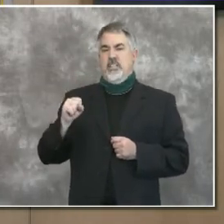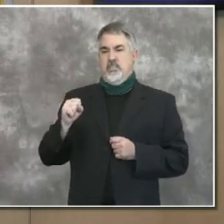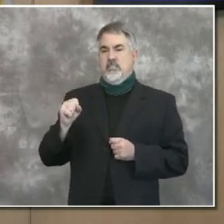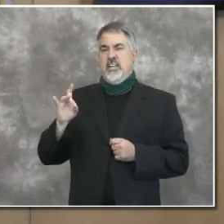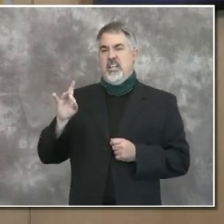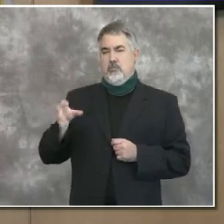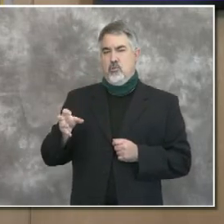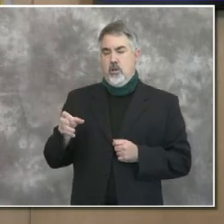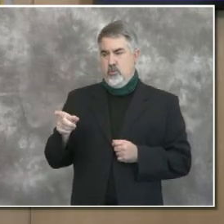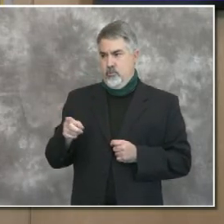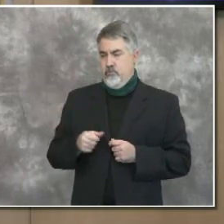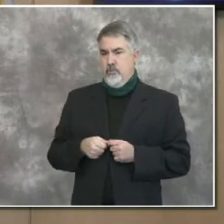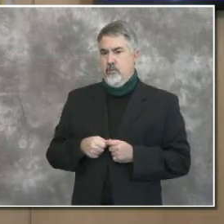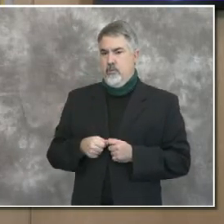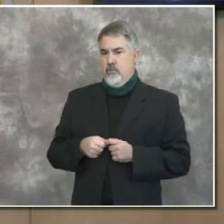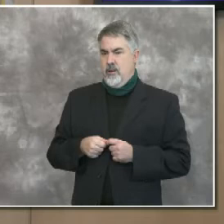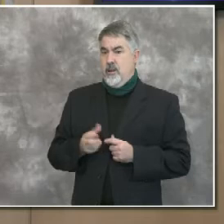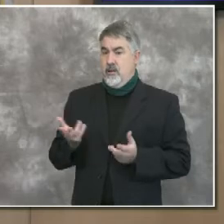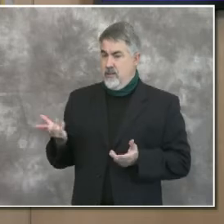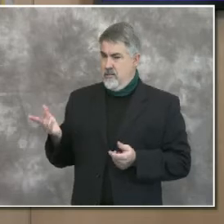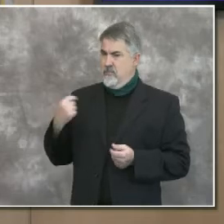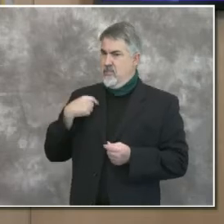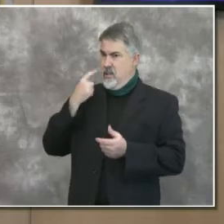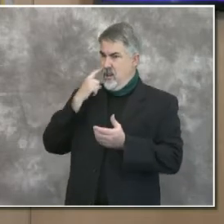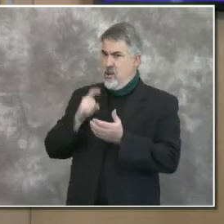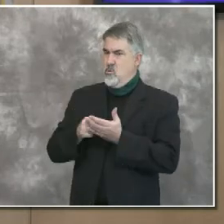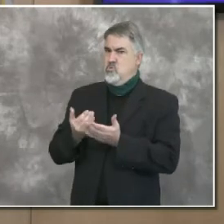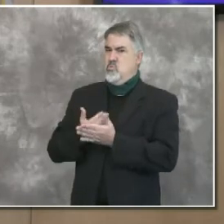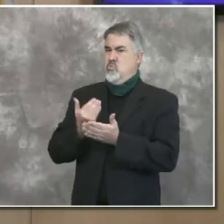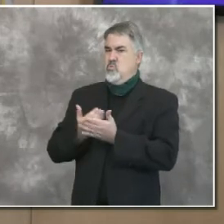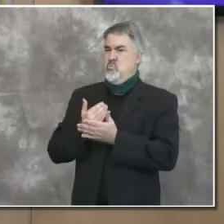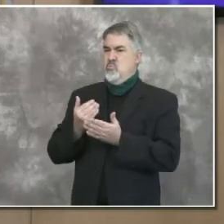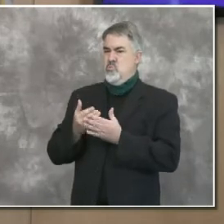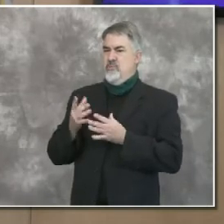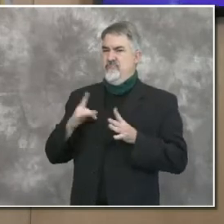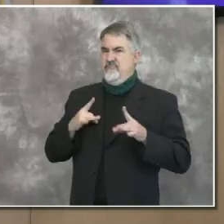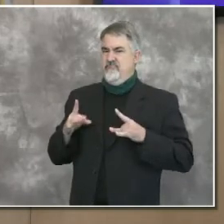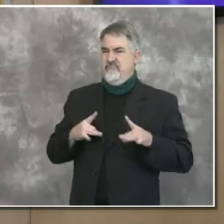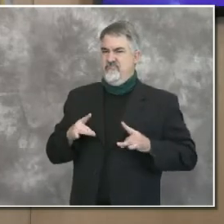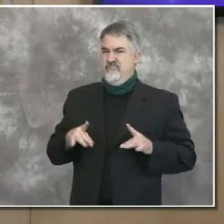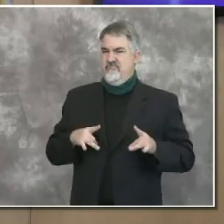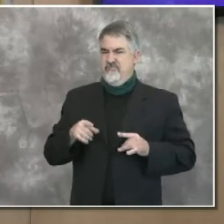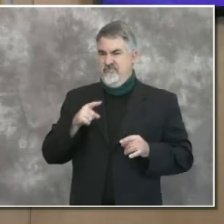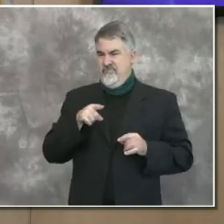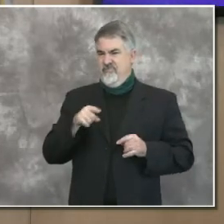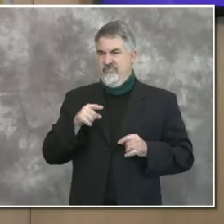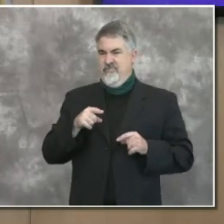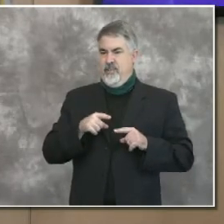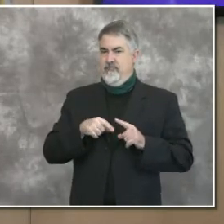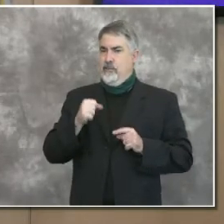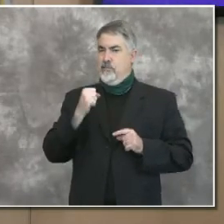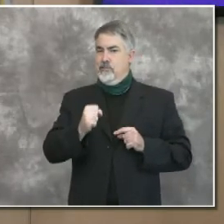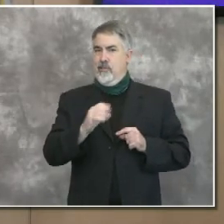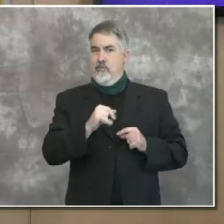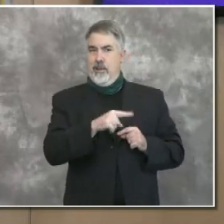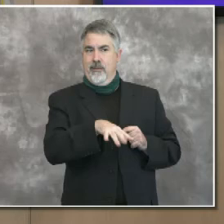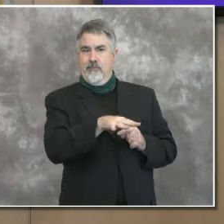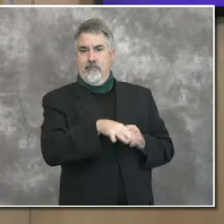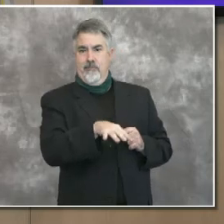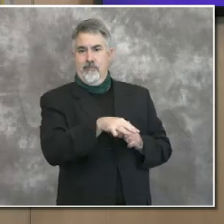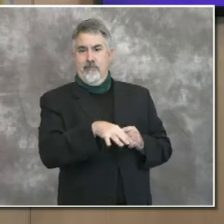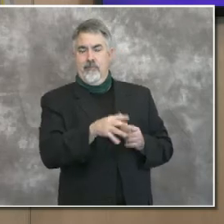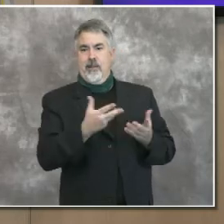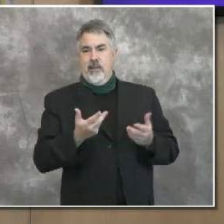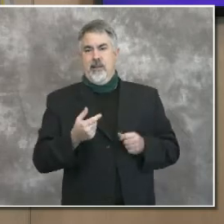Hi. So we've noticed that many of the new cases are continuing to come into some of the South Bay communities, and many of these zip codes